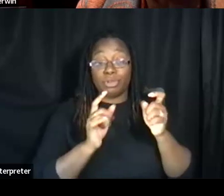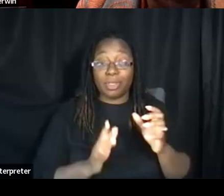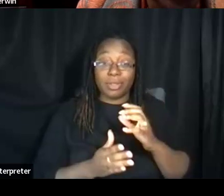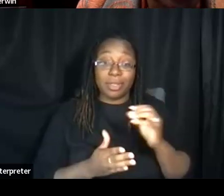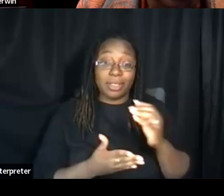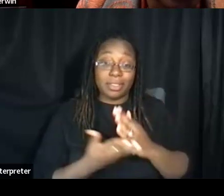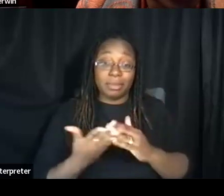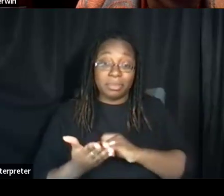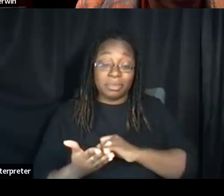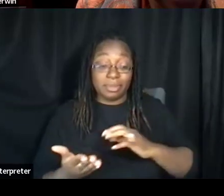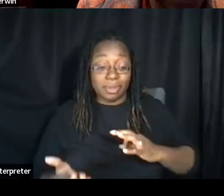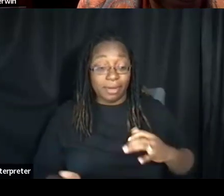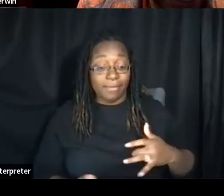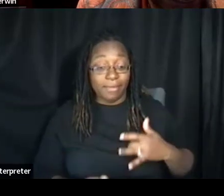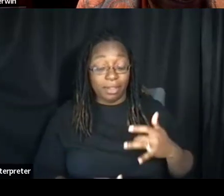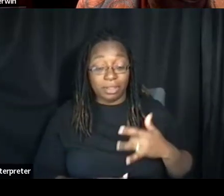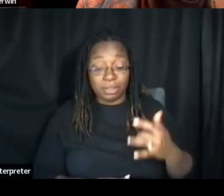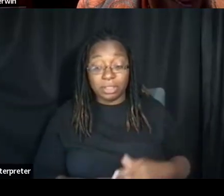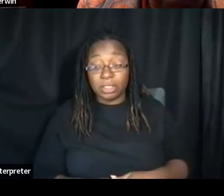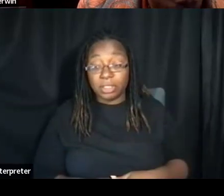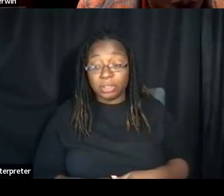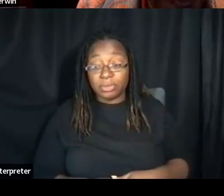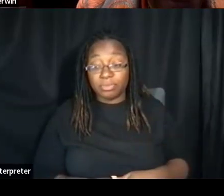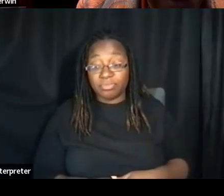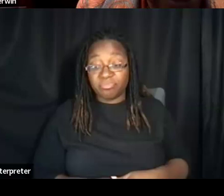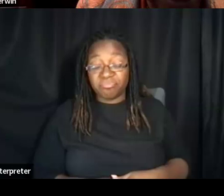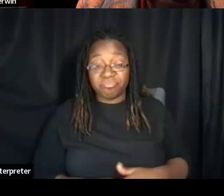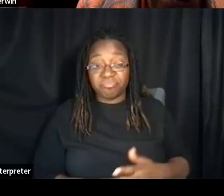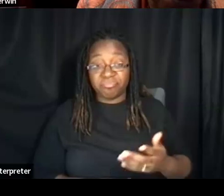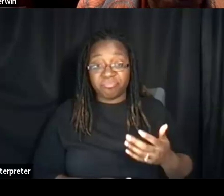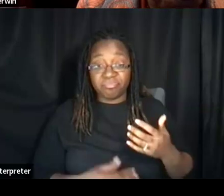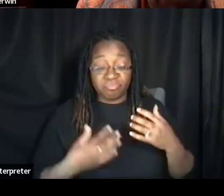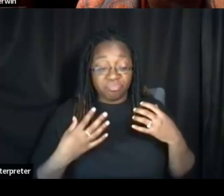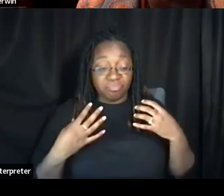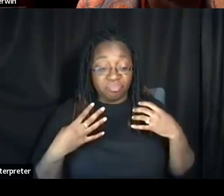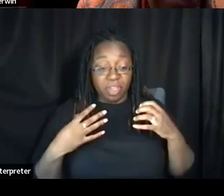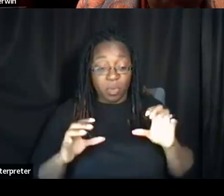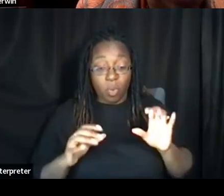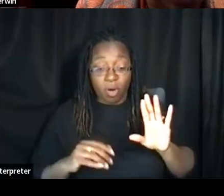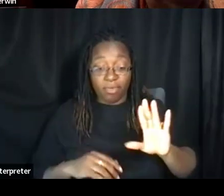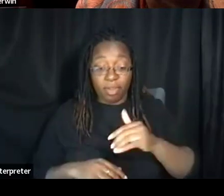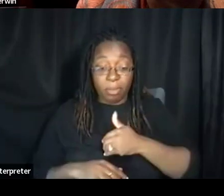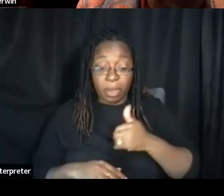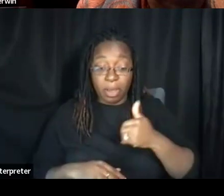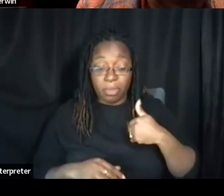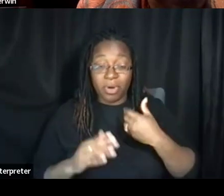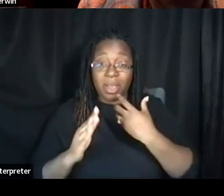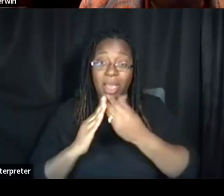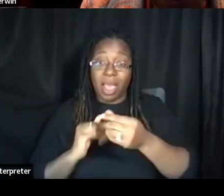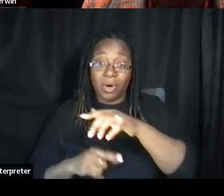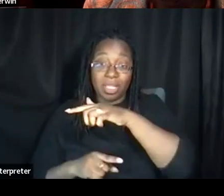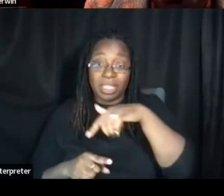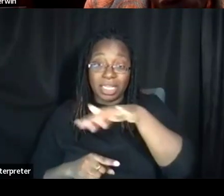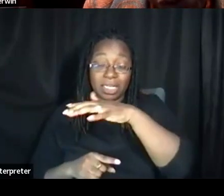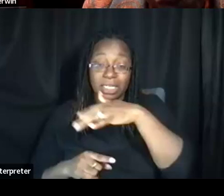staff felt that they did not want their members out in these communities because